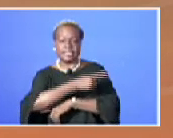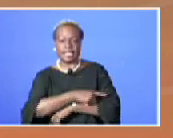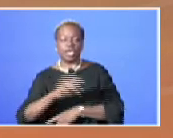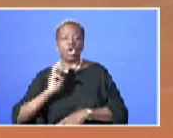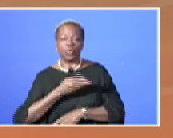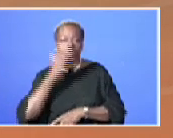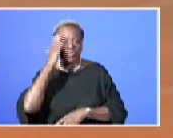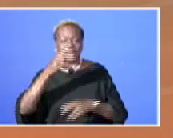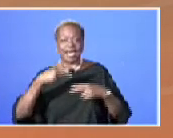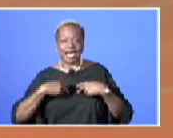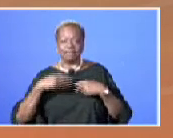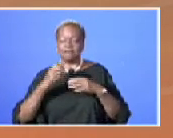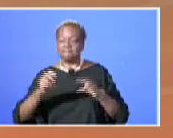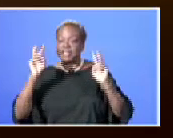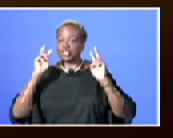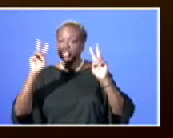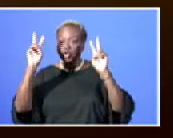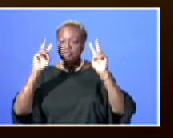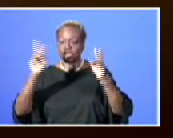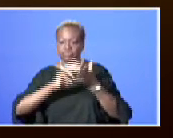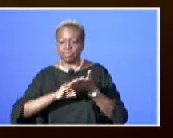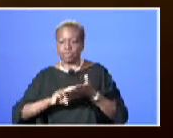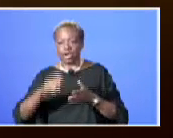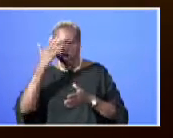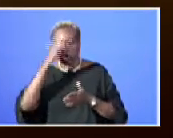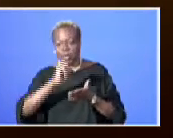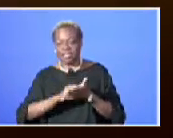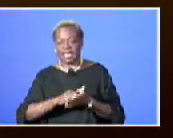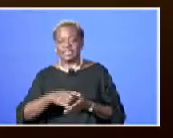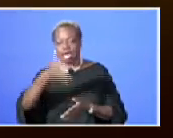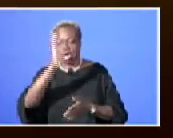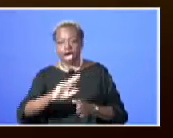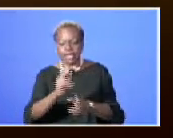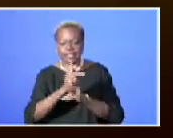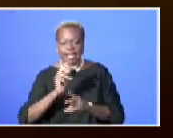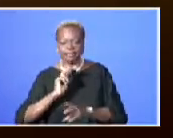a victorious report, knowing that our God has kept us. Megan Shepherd, CNN Network News.